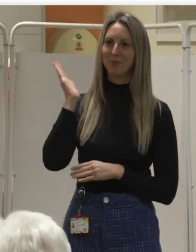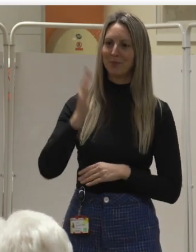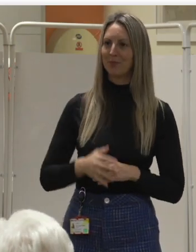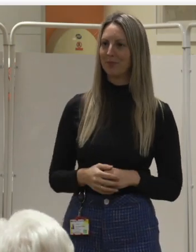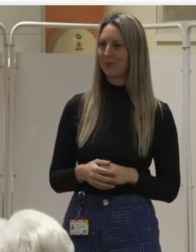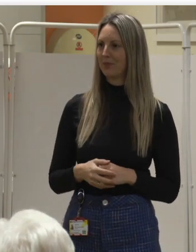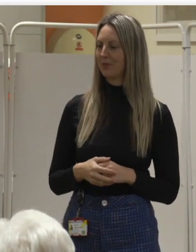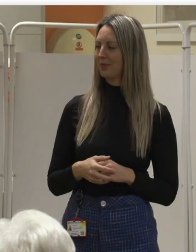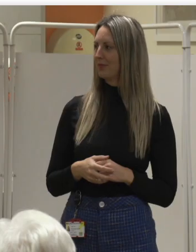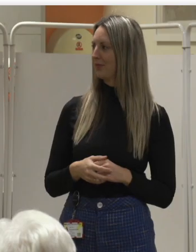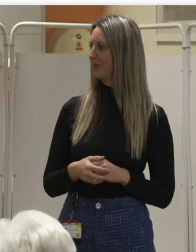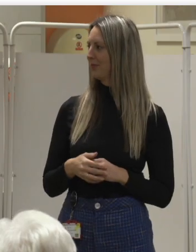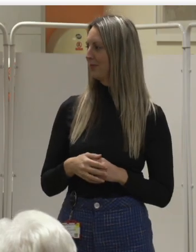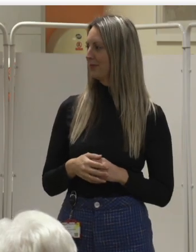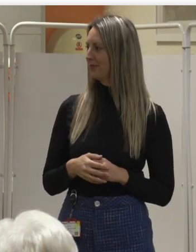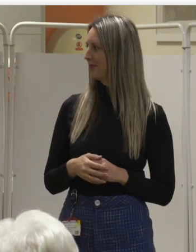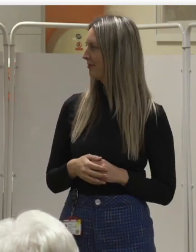you. Brilliant. Thank you.